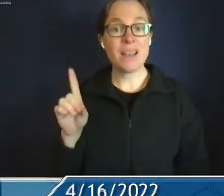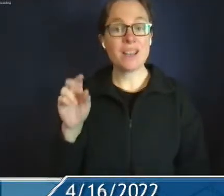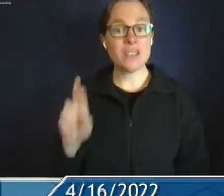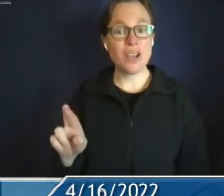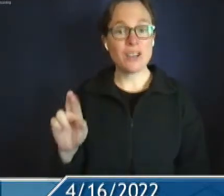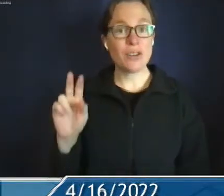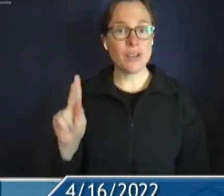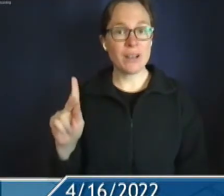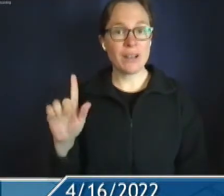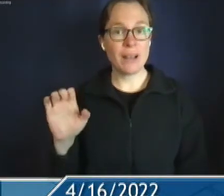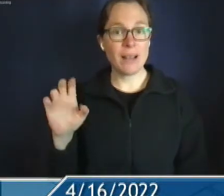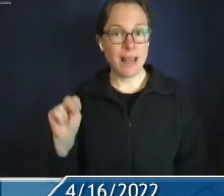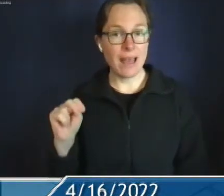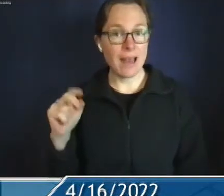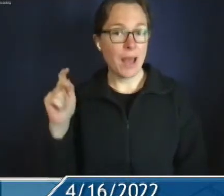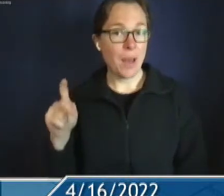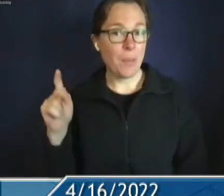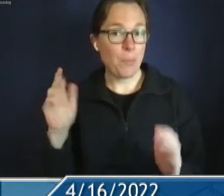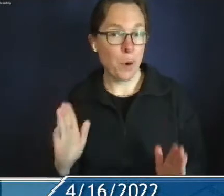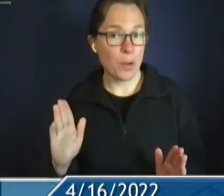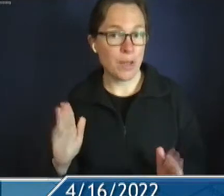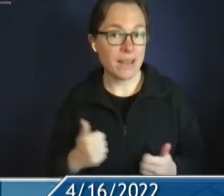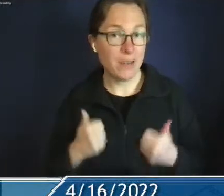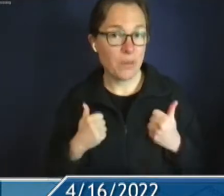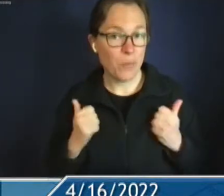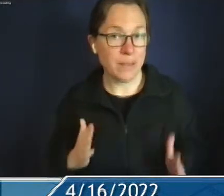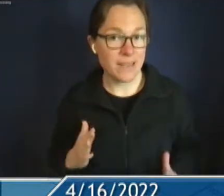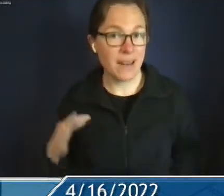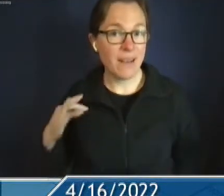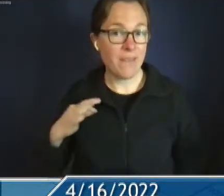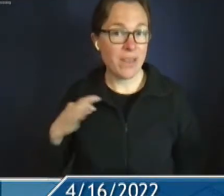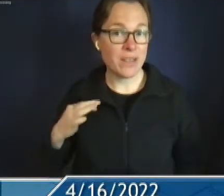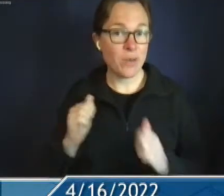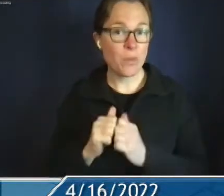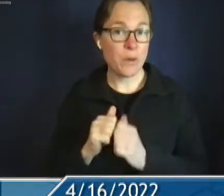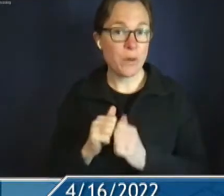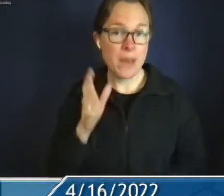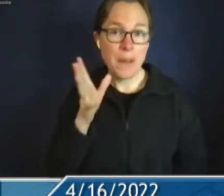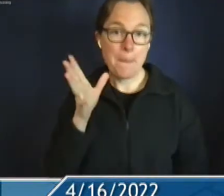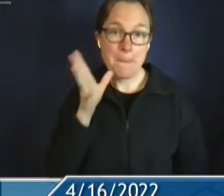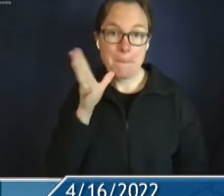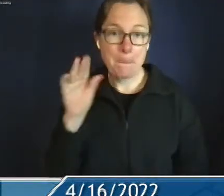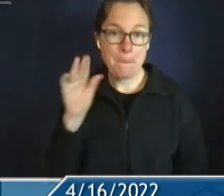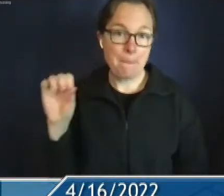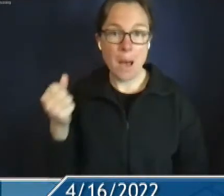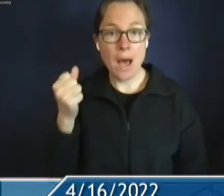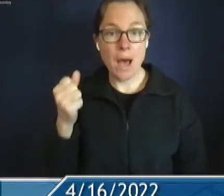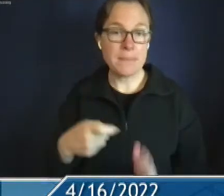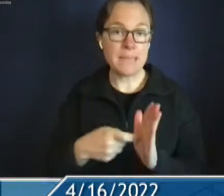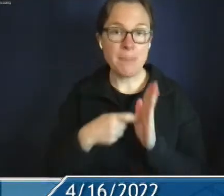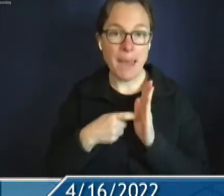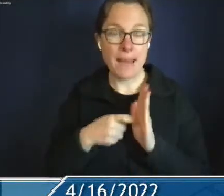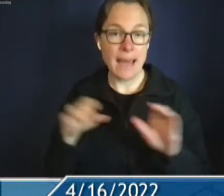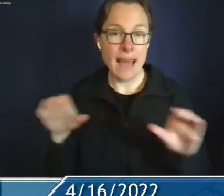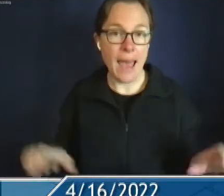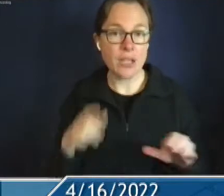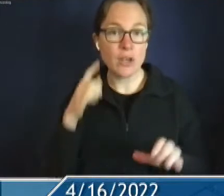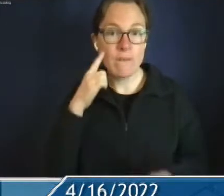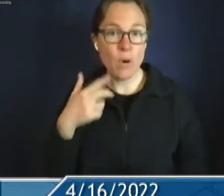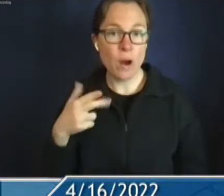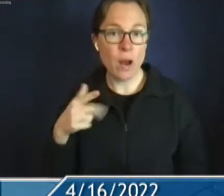Klein, and I'm a Portland resident and a volunteer with Moms Demand Action for Gun Sense in America. As you all